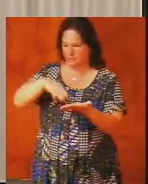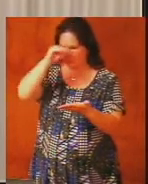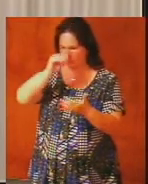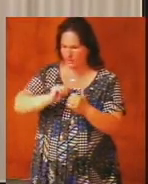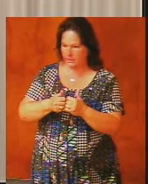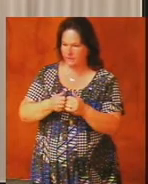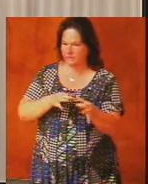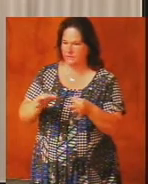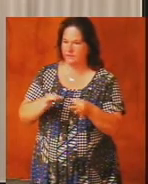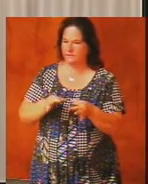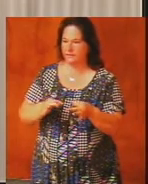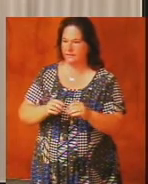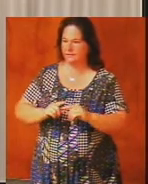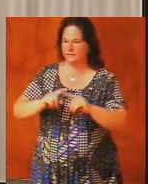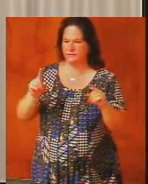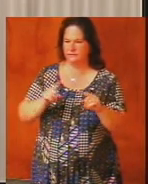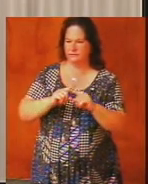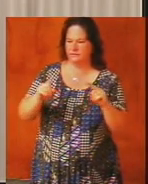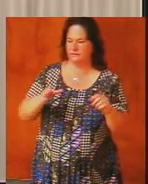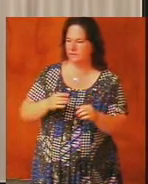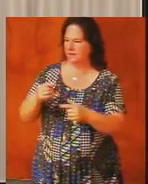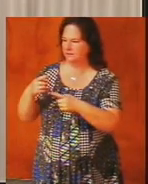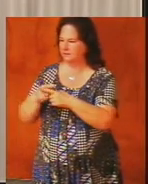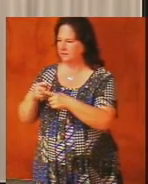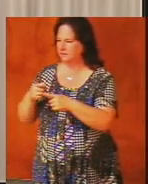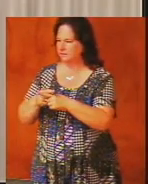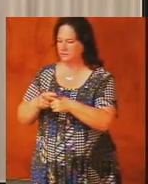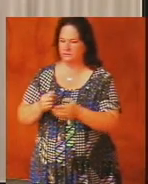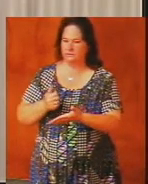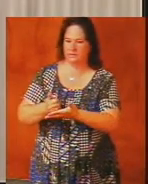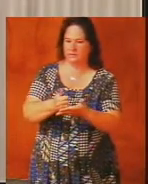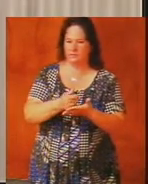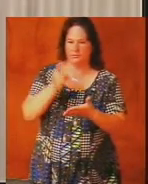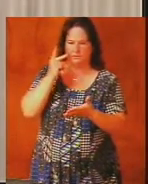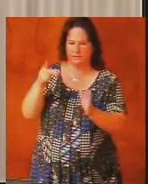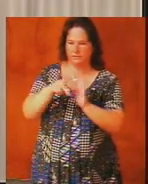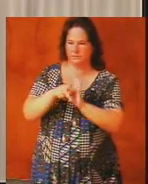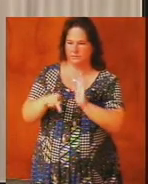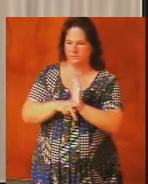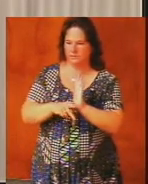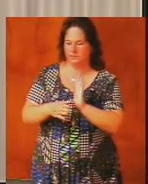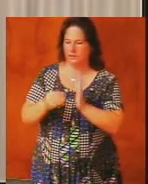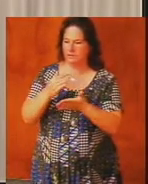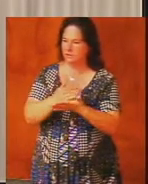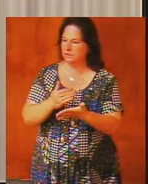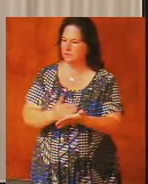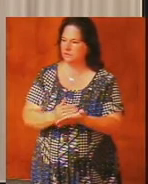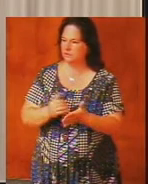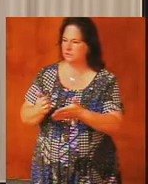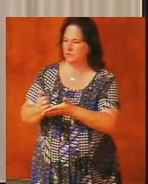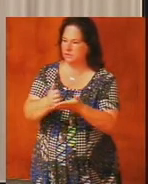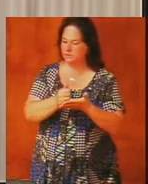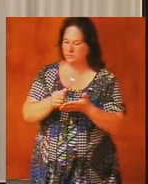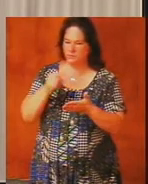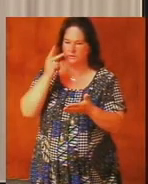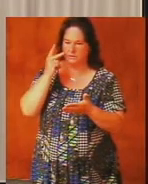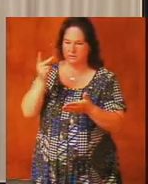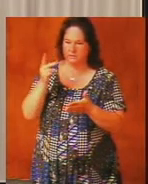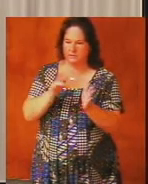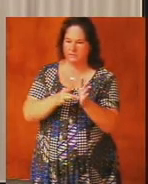alleged discrepancies and contradictions, help you see principles and lessons, help you see